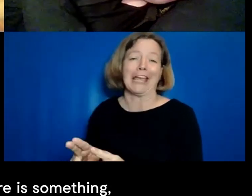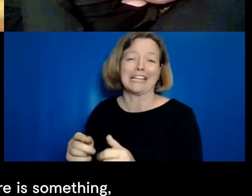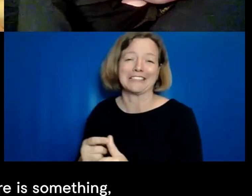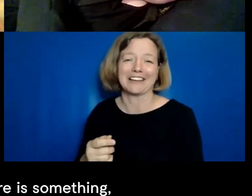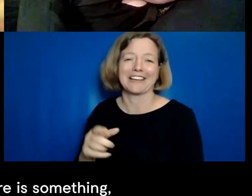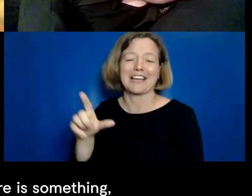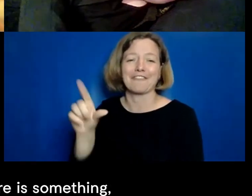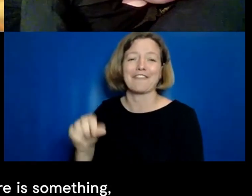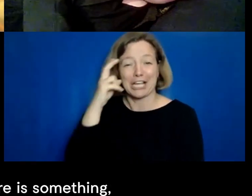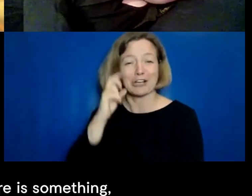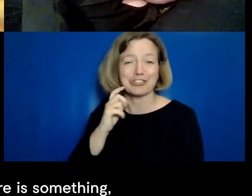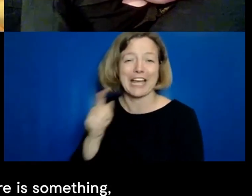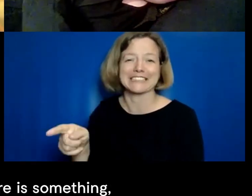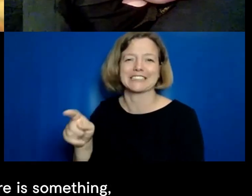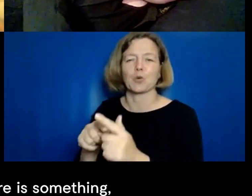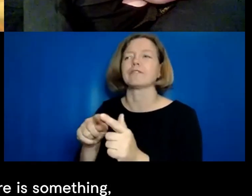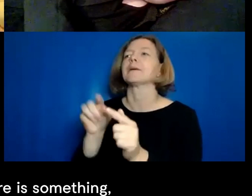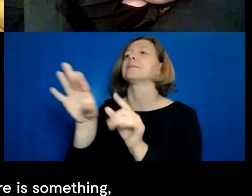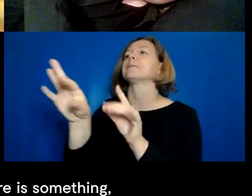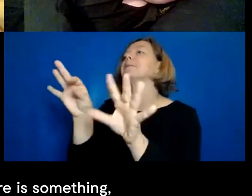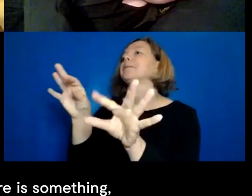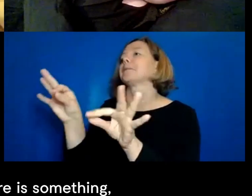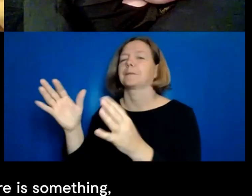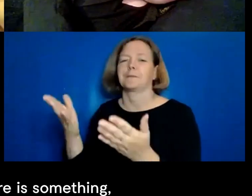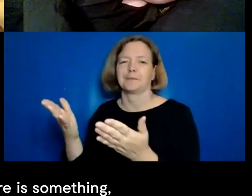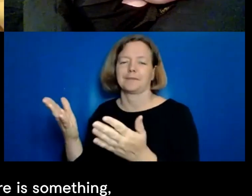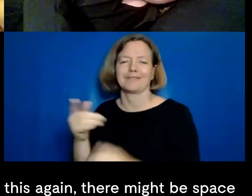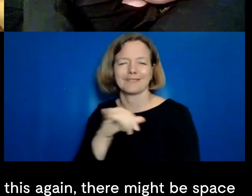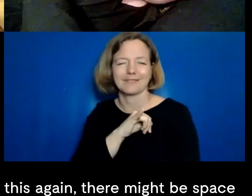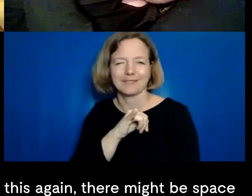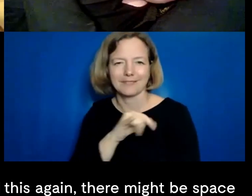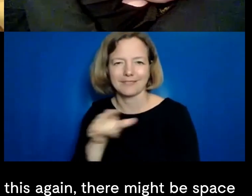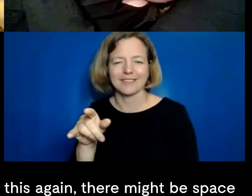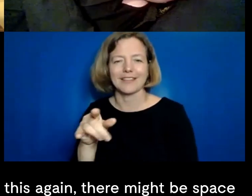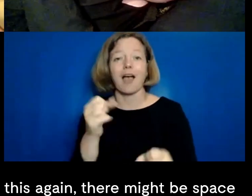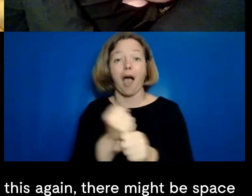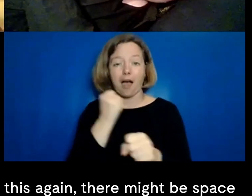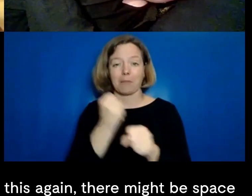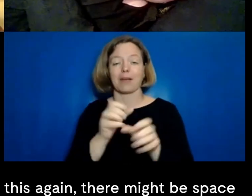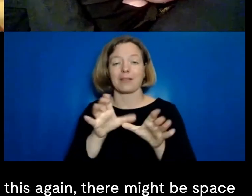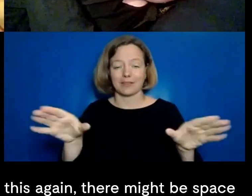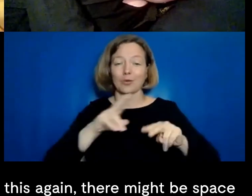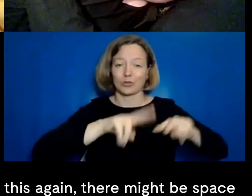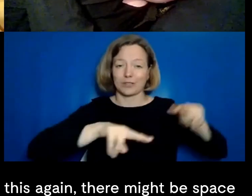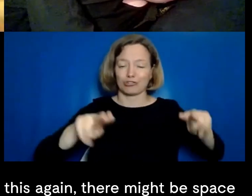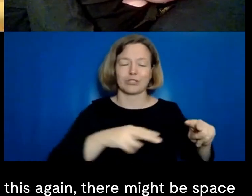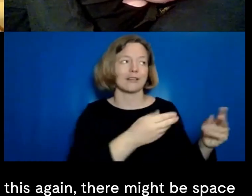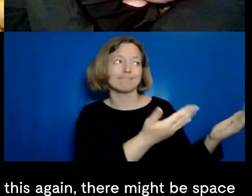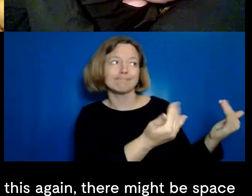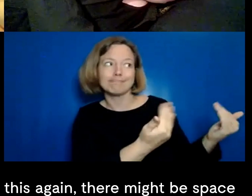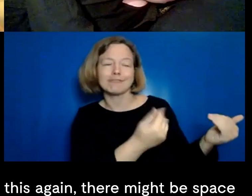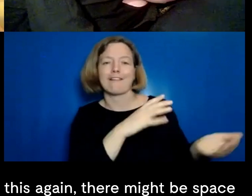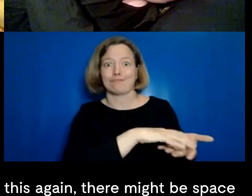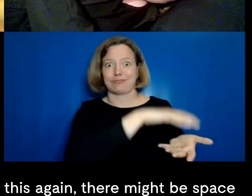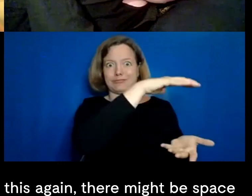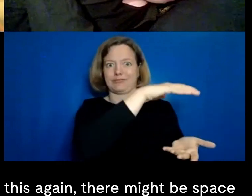is interesting me about those two ways of working, and I wonder whether if we did this again, there might be space to